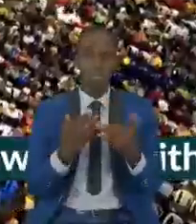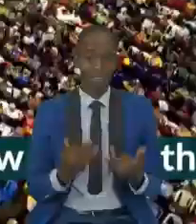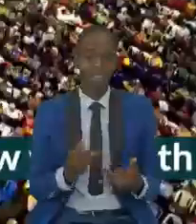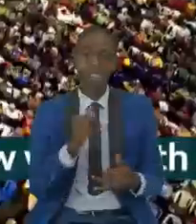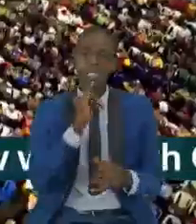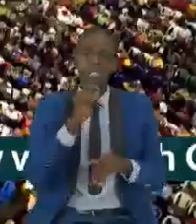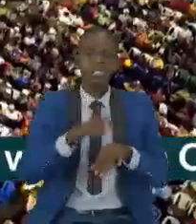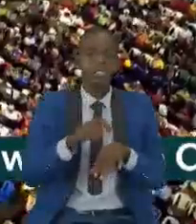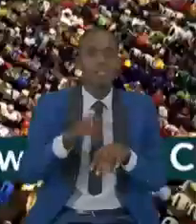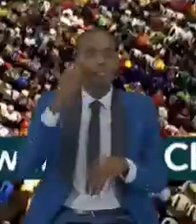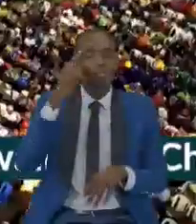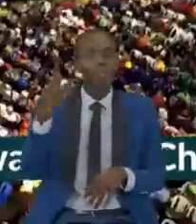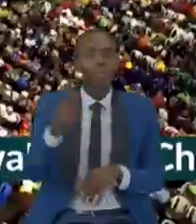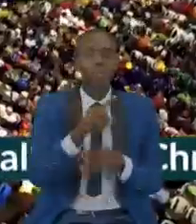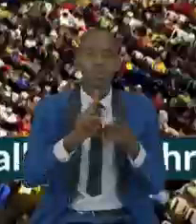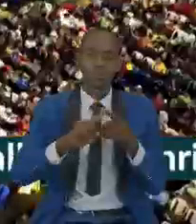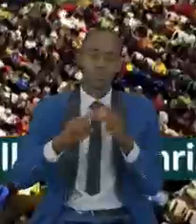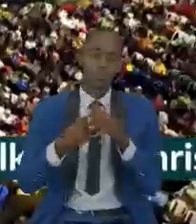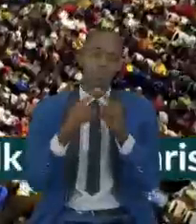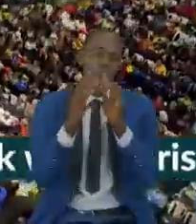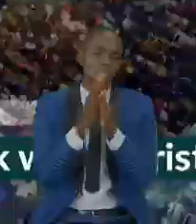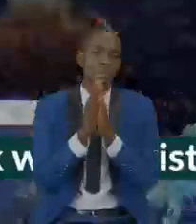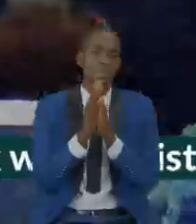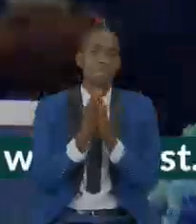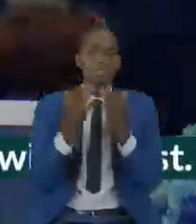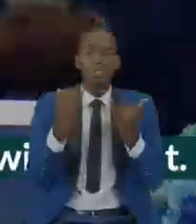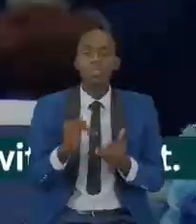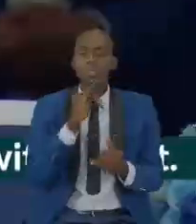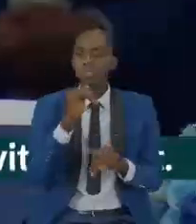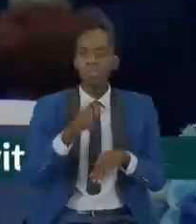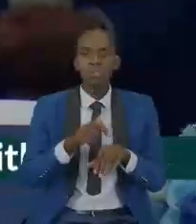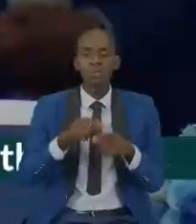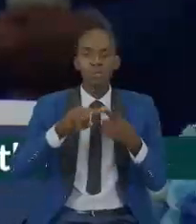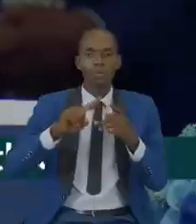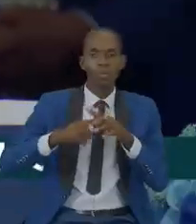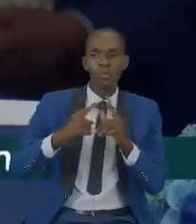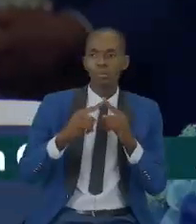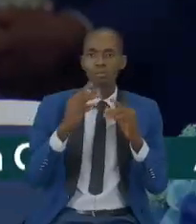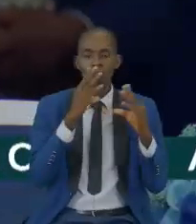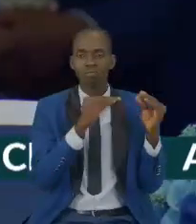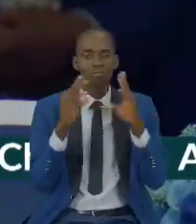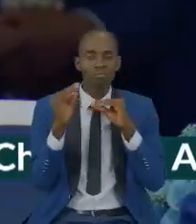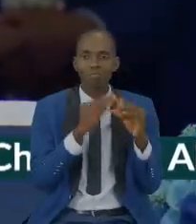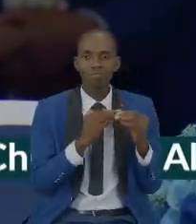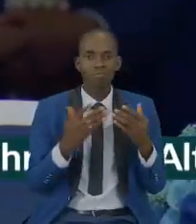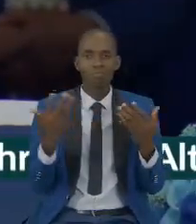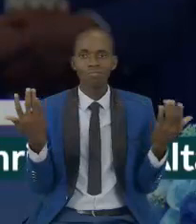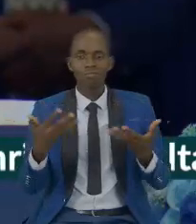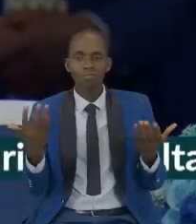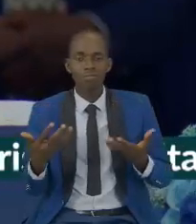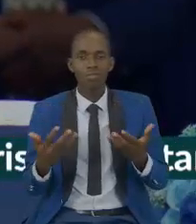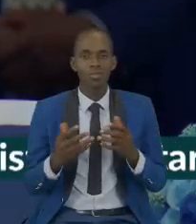left, middle, we are okay. We are now contending with this other side by my right hand